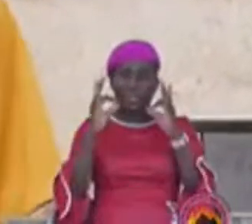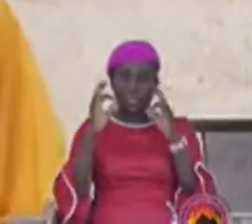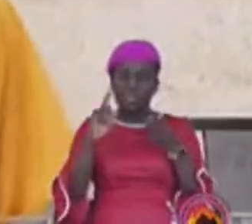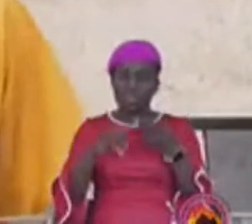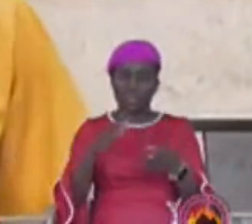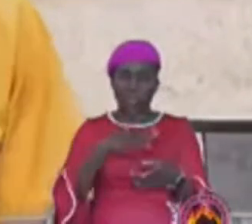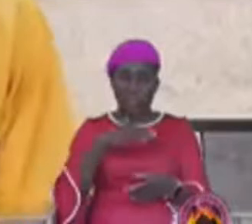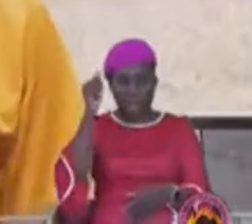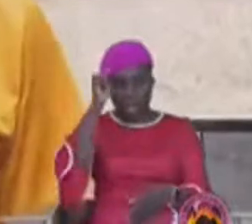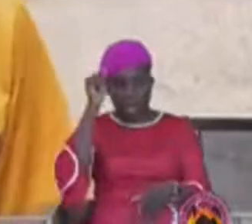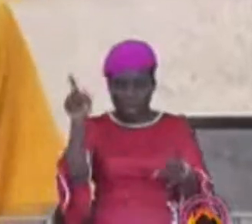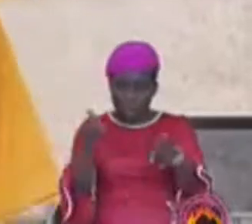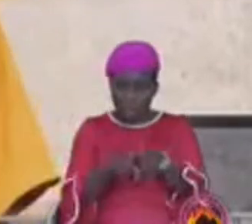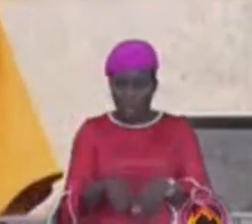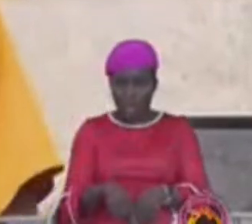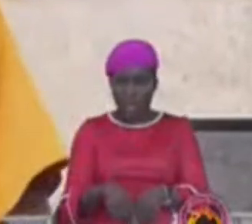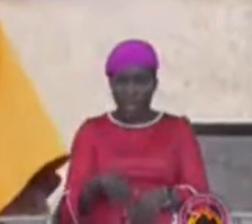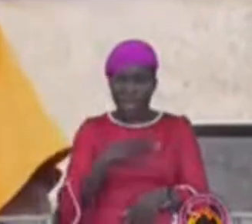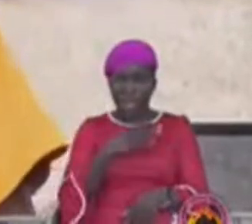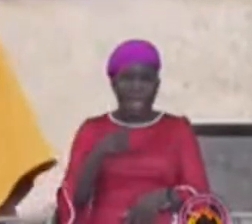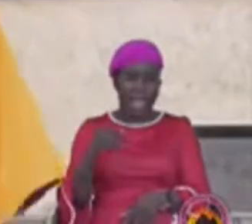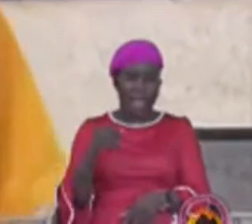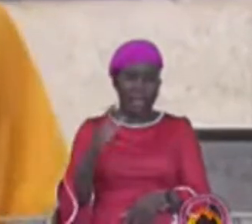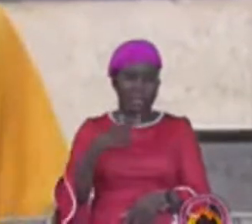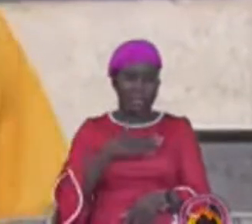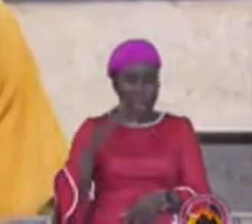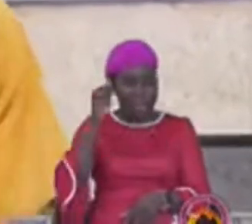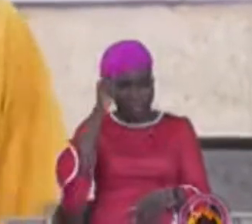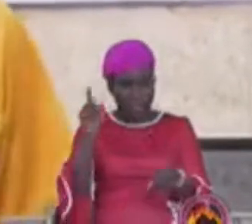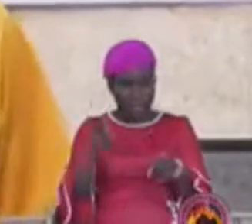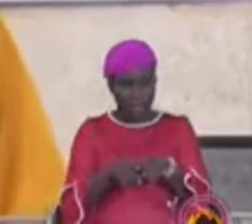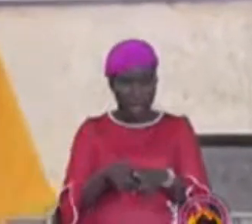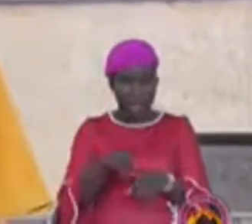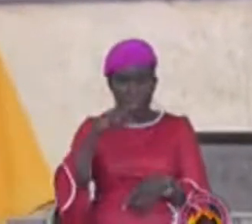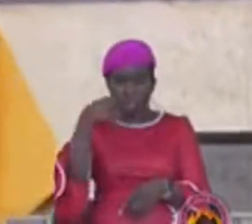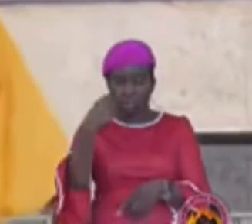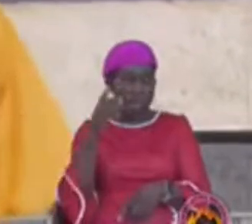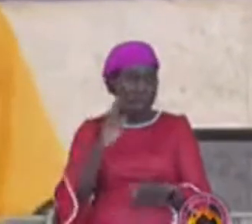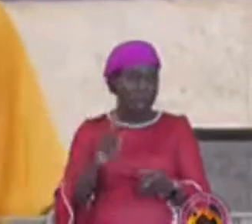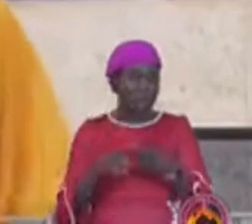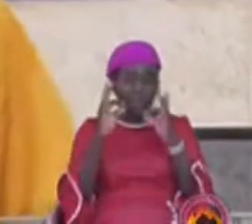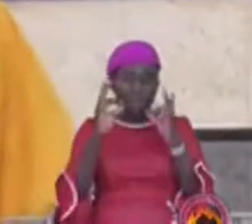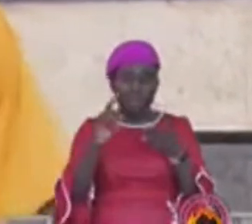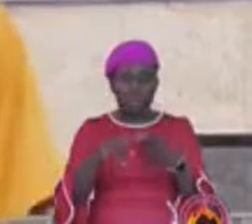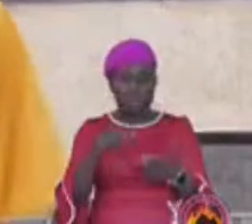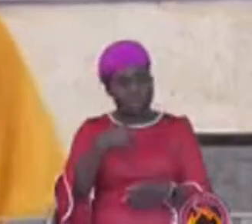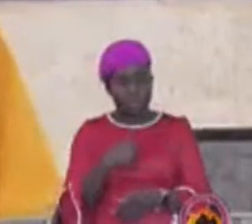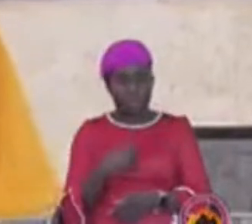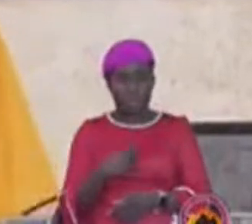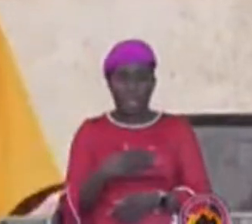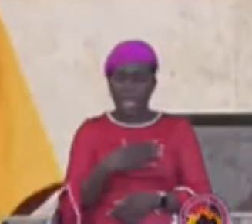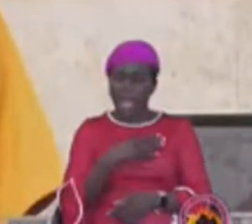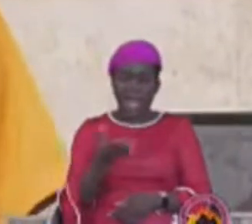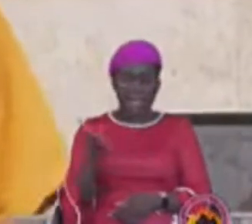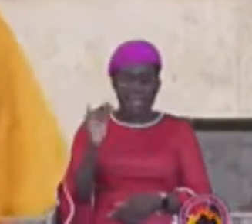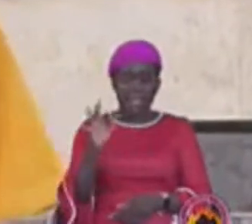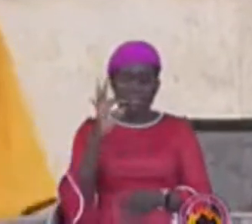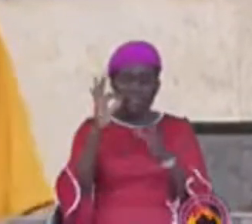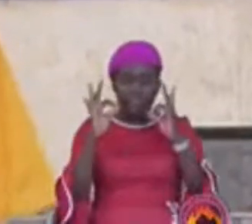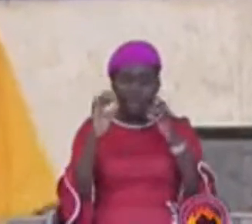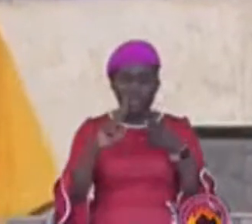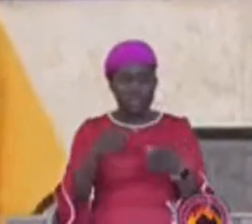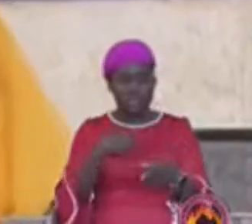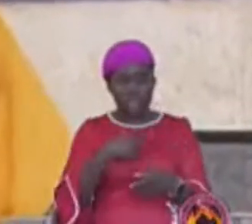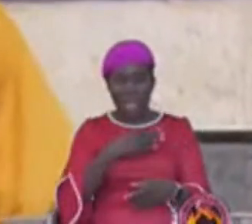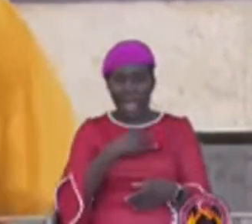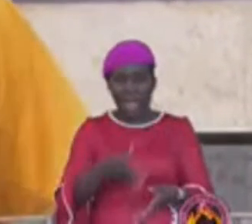pe ko lo ngba ko sonu aye mi gba ta evangelist yi wa preach fun mi only ti mo di setan lati gba Jesu sinu aye mi mo ni mo ti